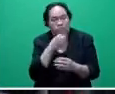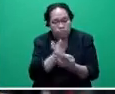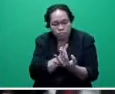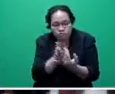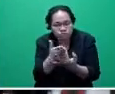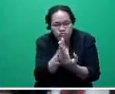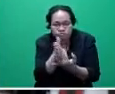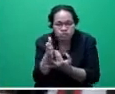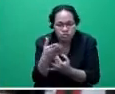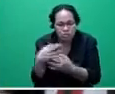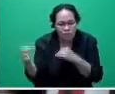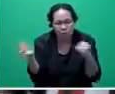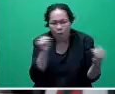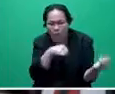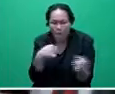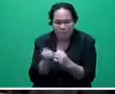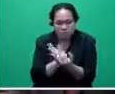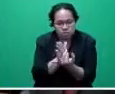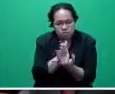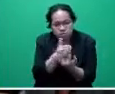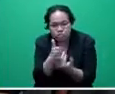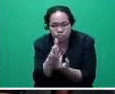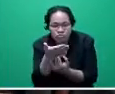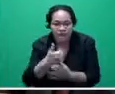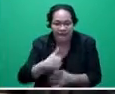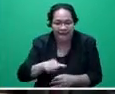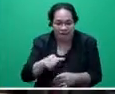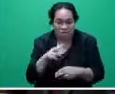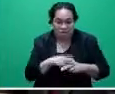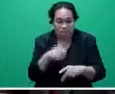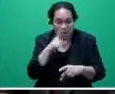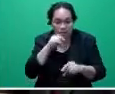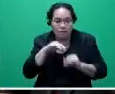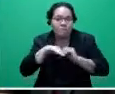these financial stormy waters, or sure as a way to allow citizens of Fiji to